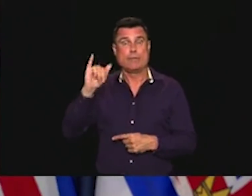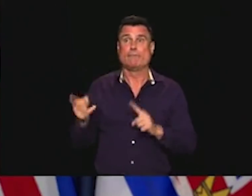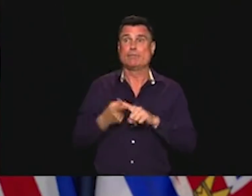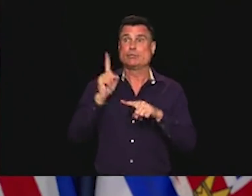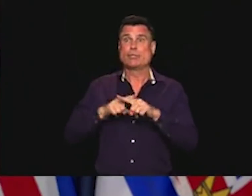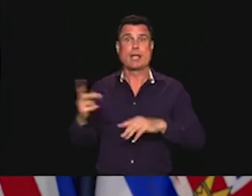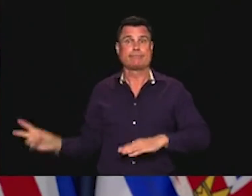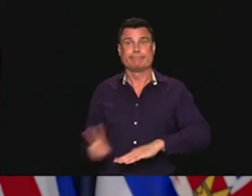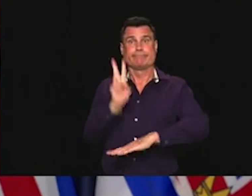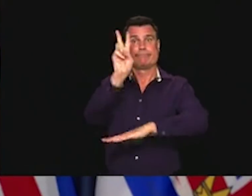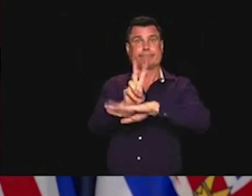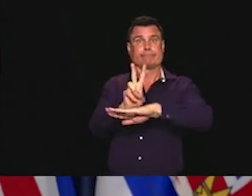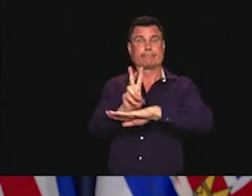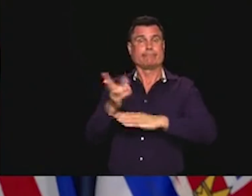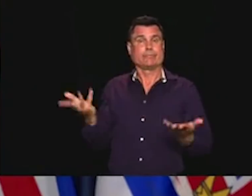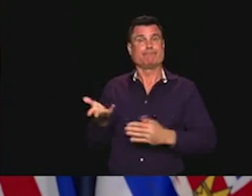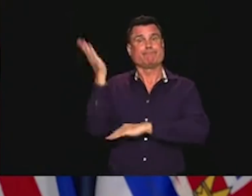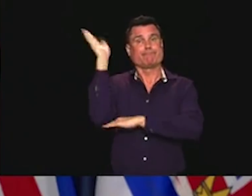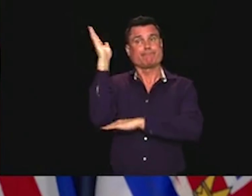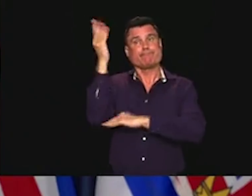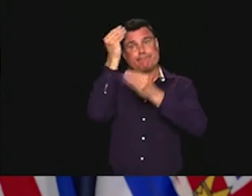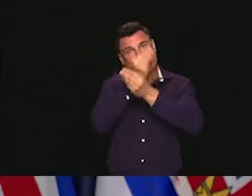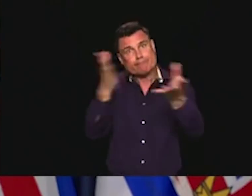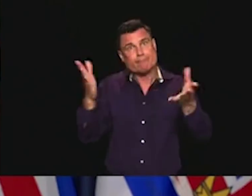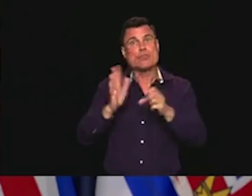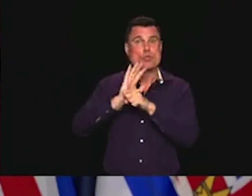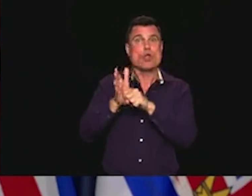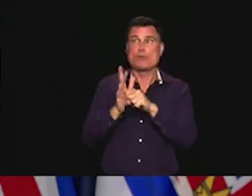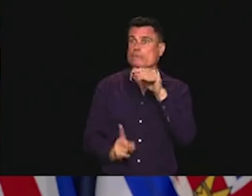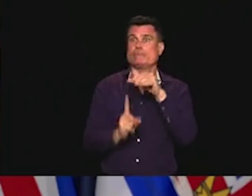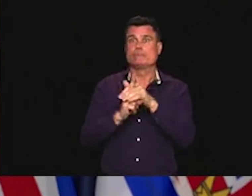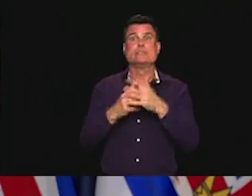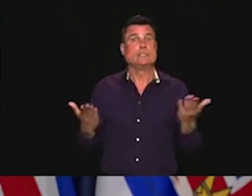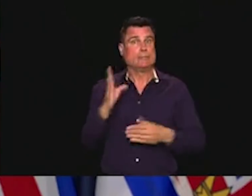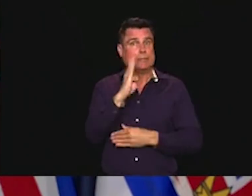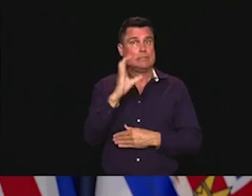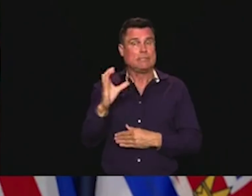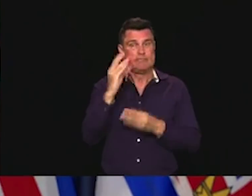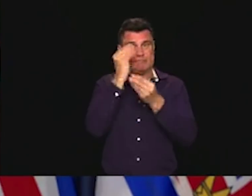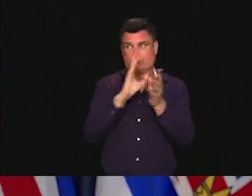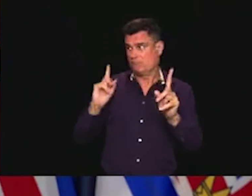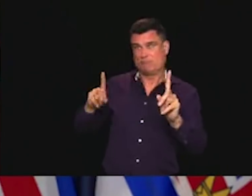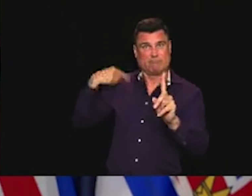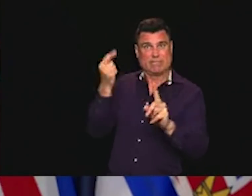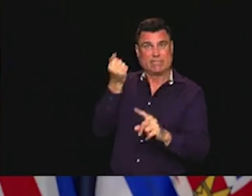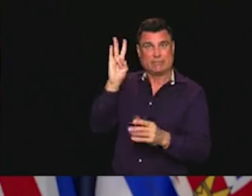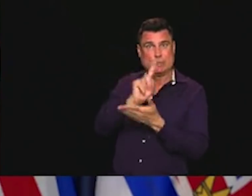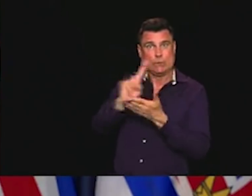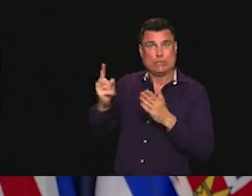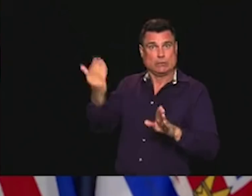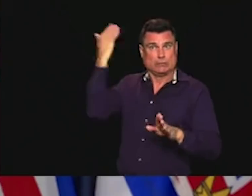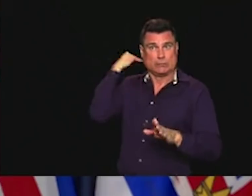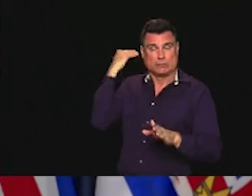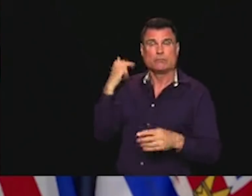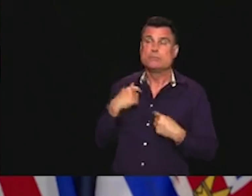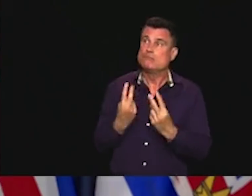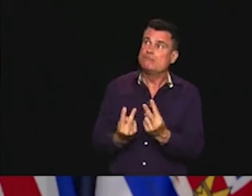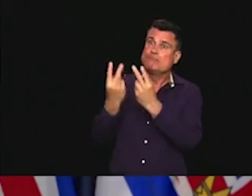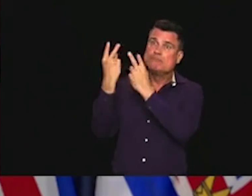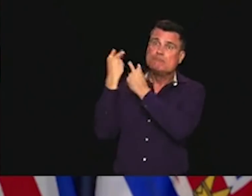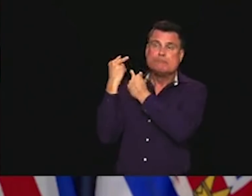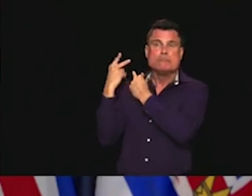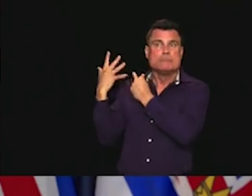nurses and doctors with the support of healthcare workers and health sciences professionals across BC, and extraordinary that we have managed to get the system